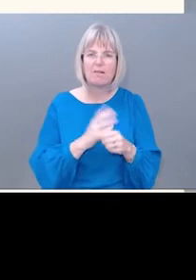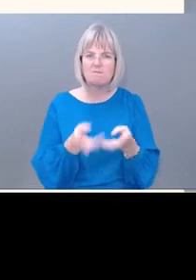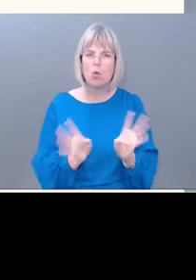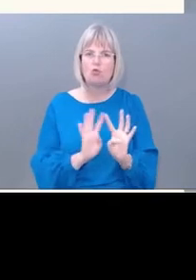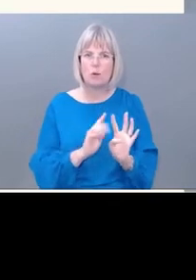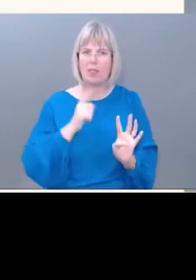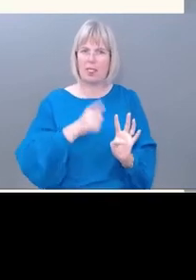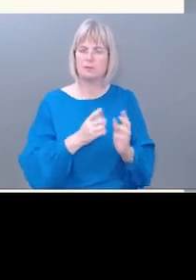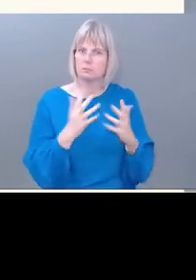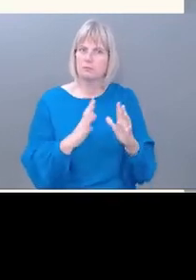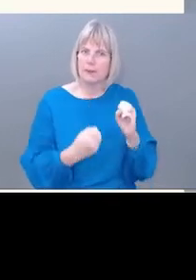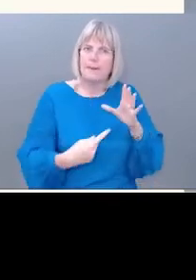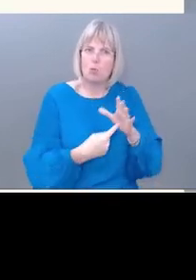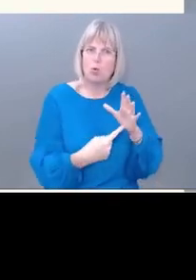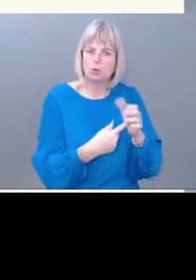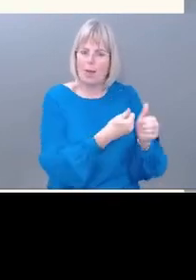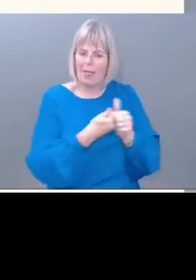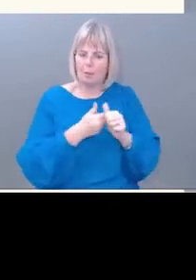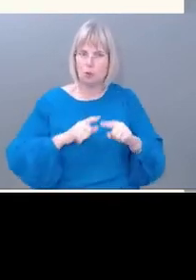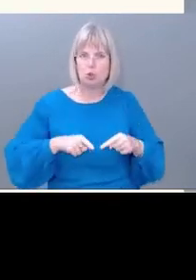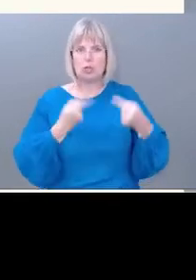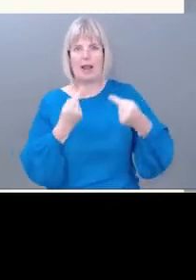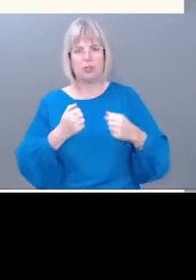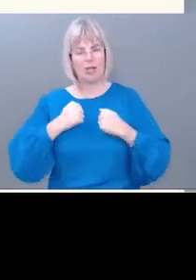important in helping challenge our thinking, and